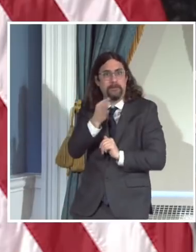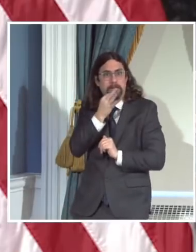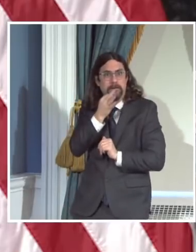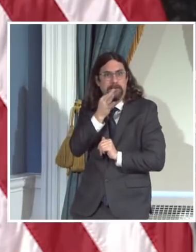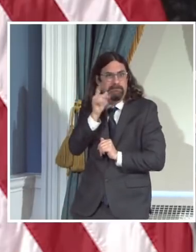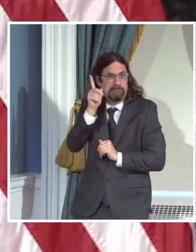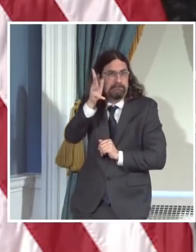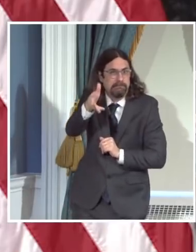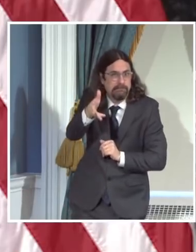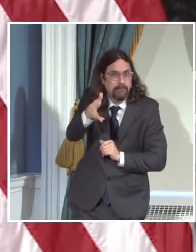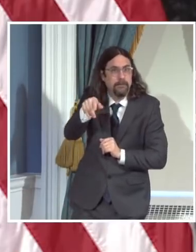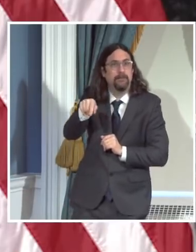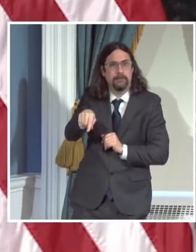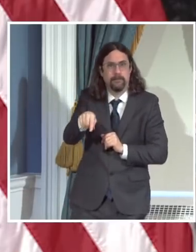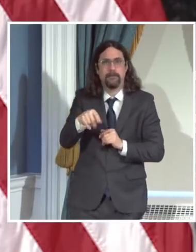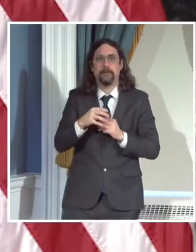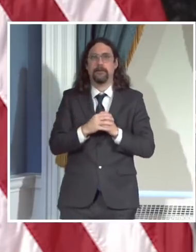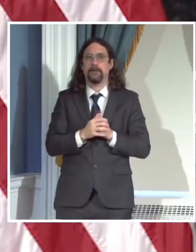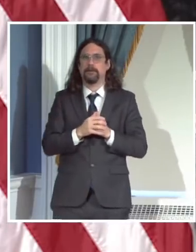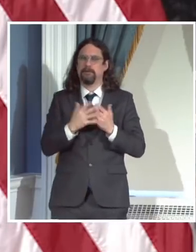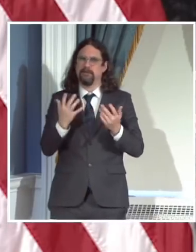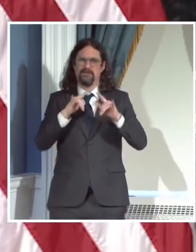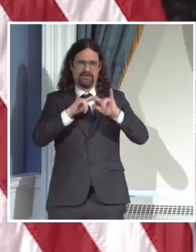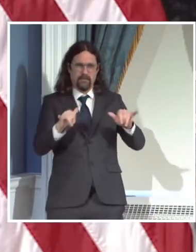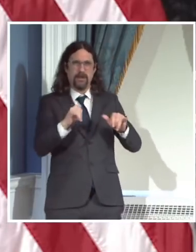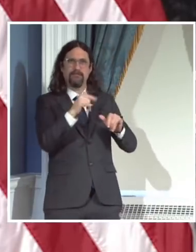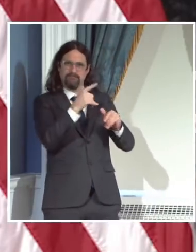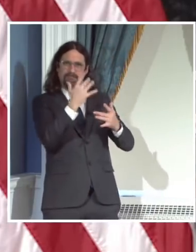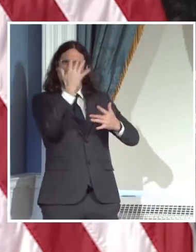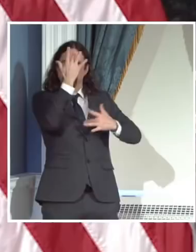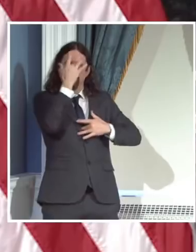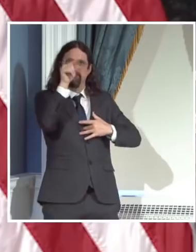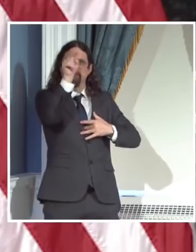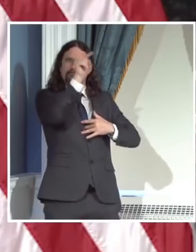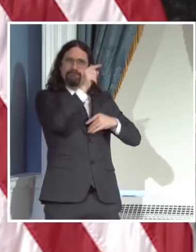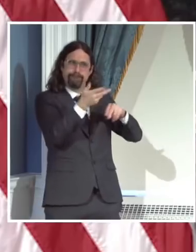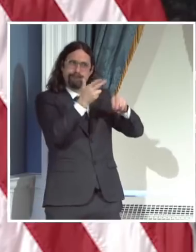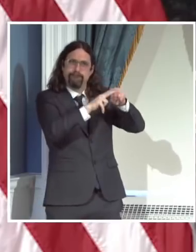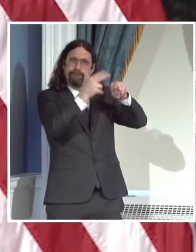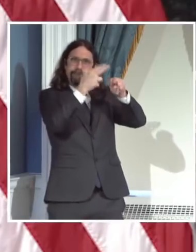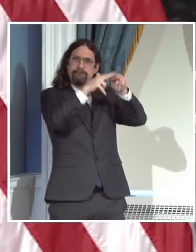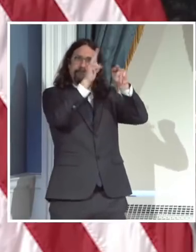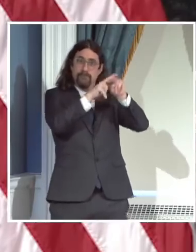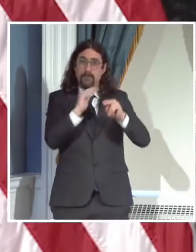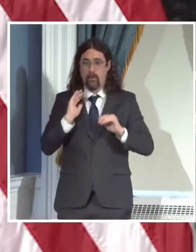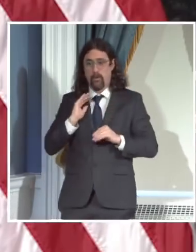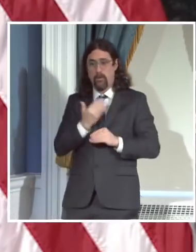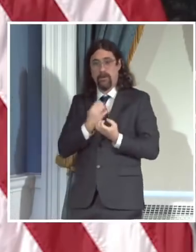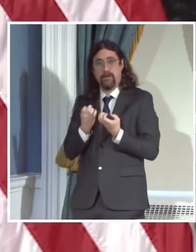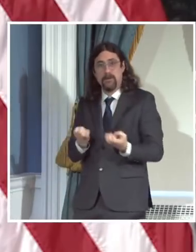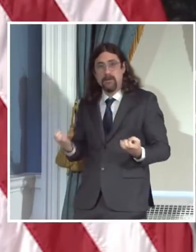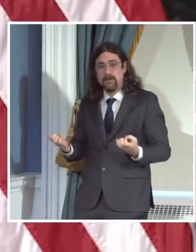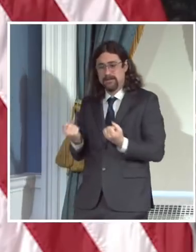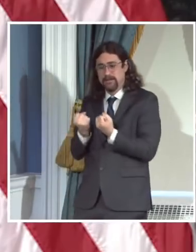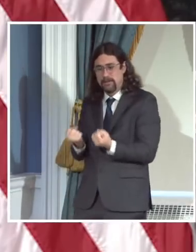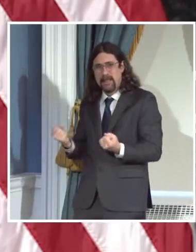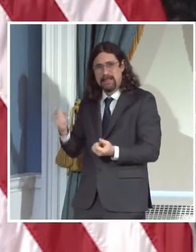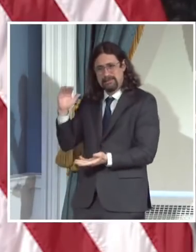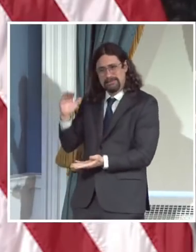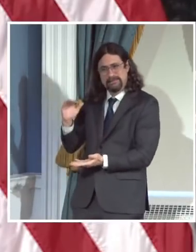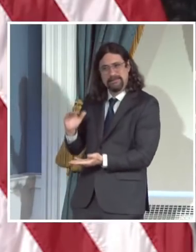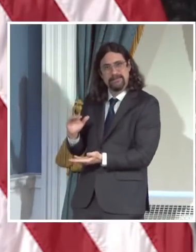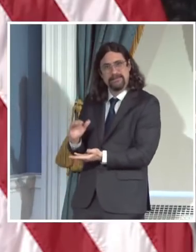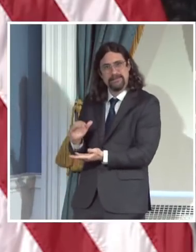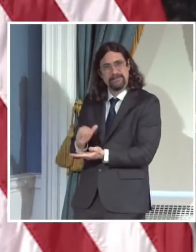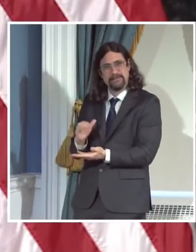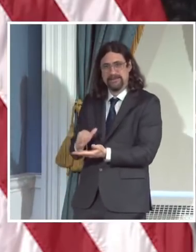Gaynor, I could not be more pleased with the conversation. The focus he showed on each and every